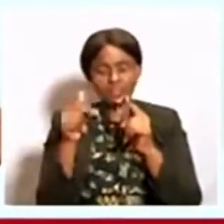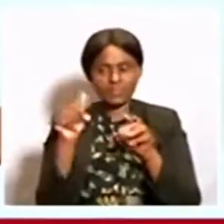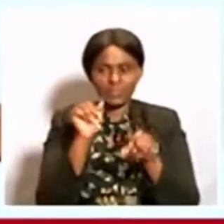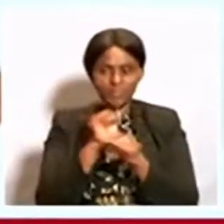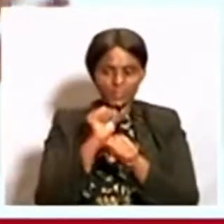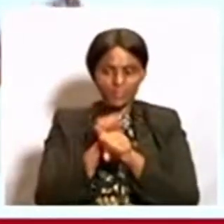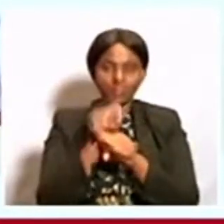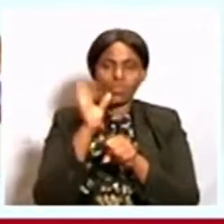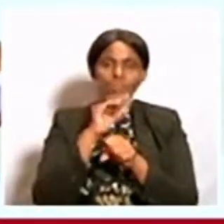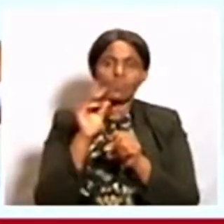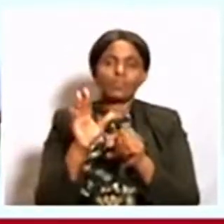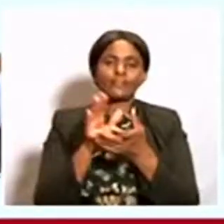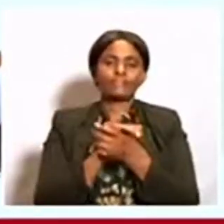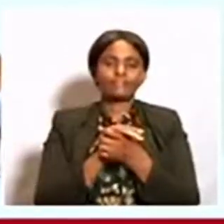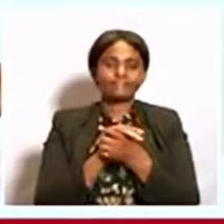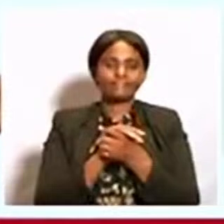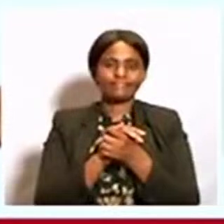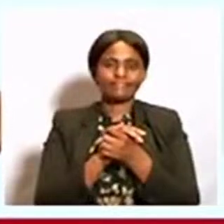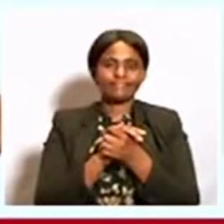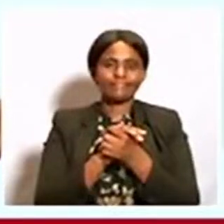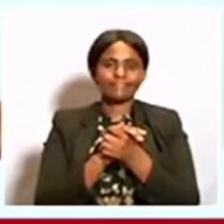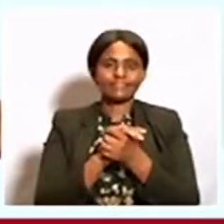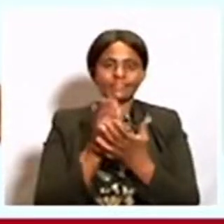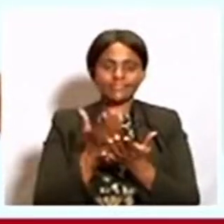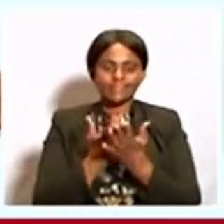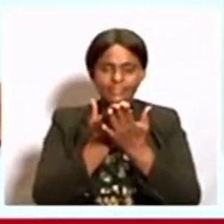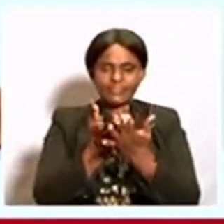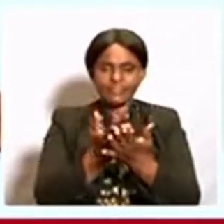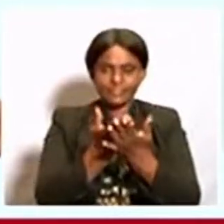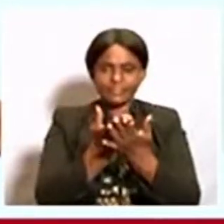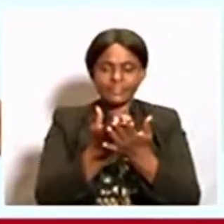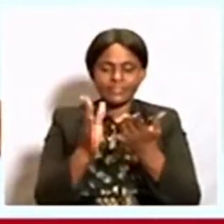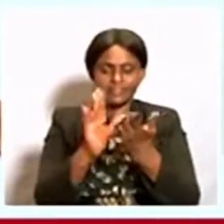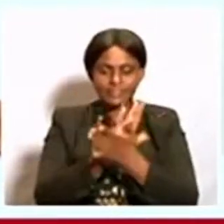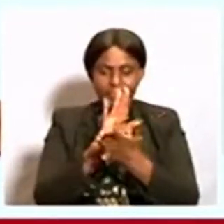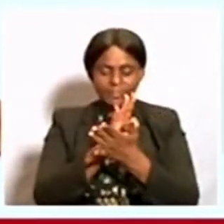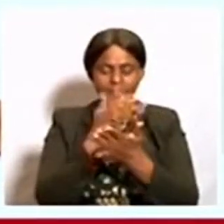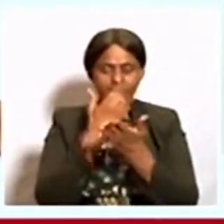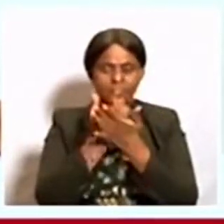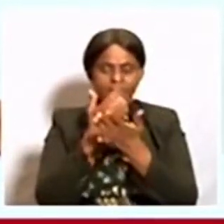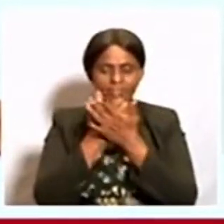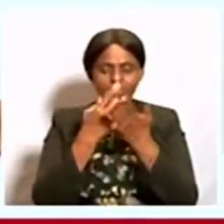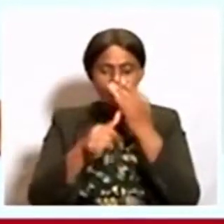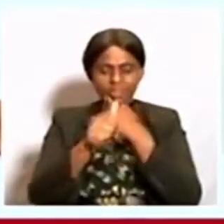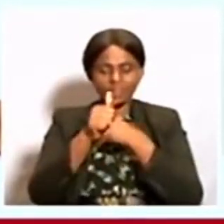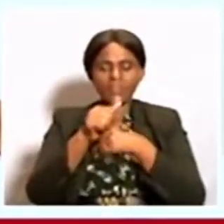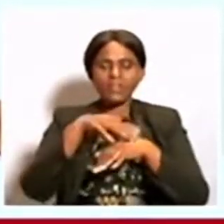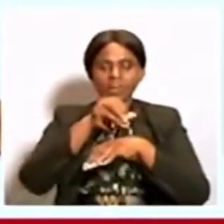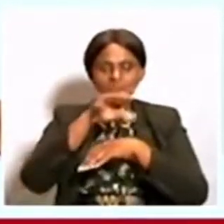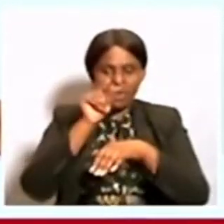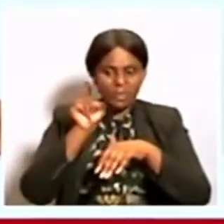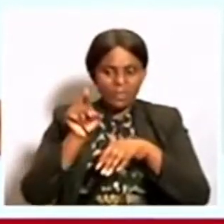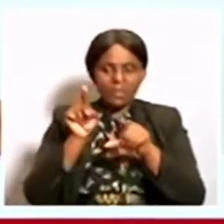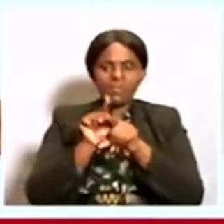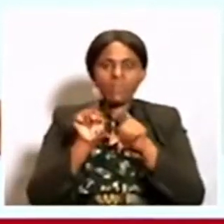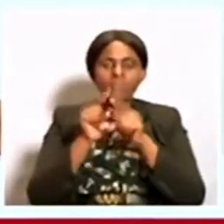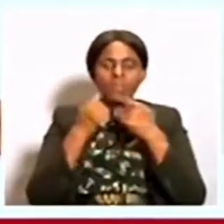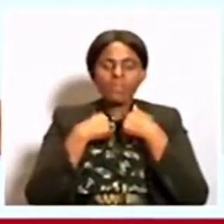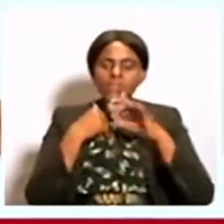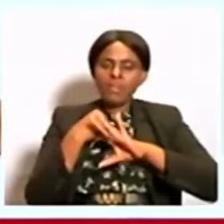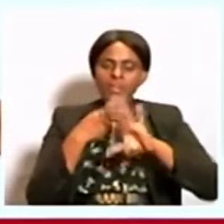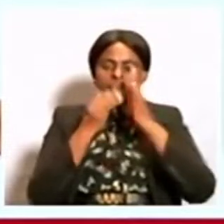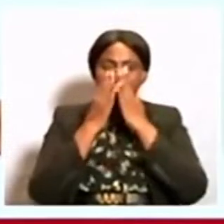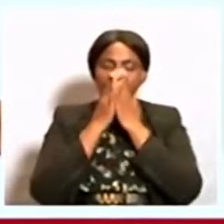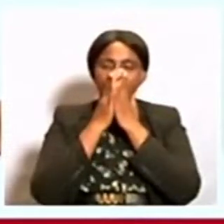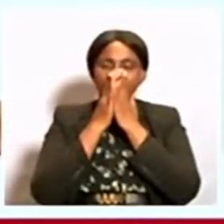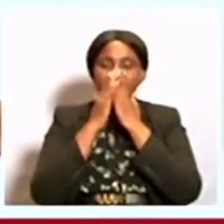job. And you would have presented a documented evidence that you are advised is your role. If